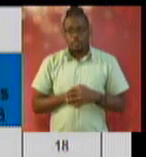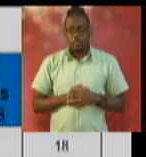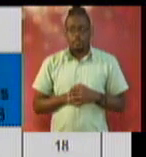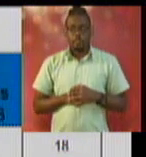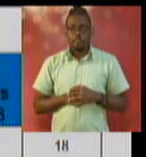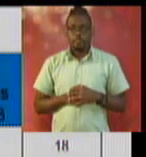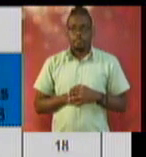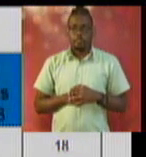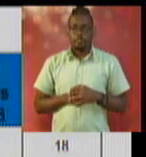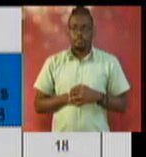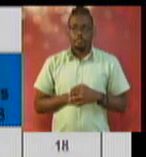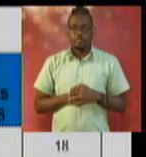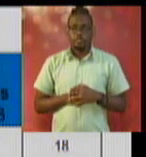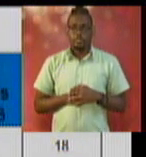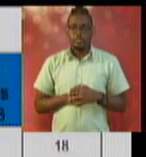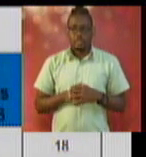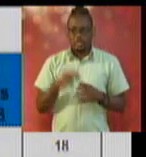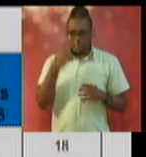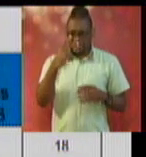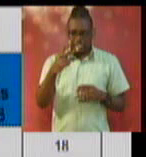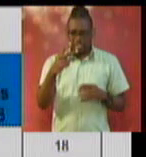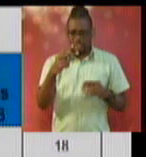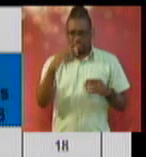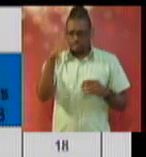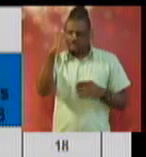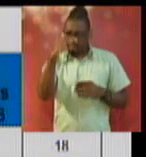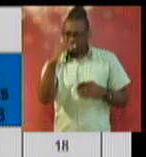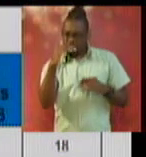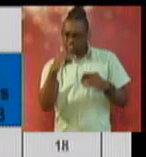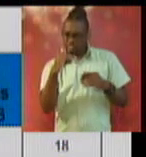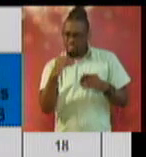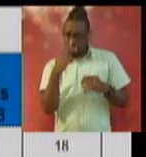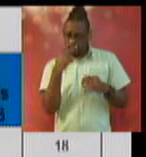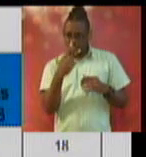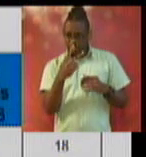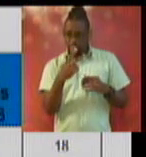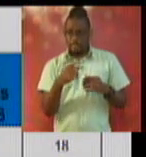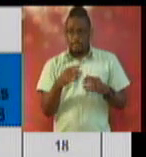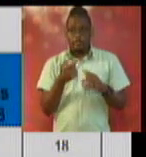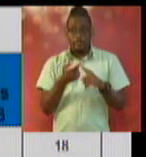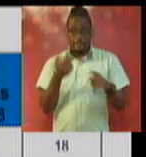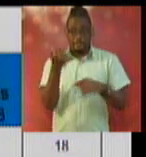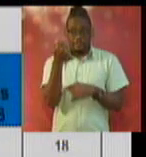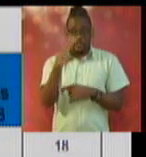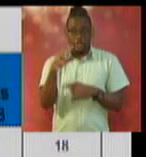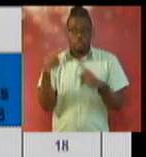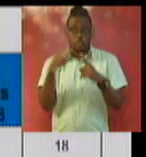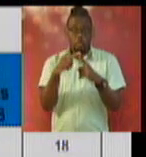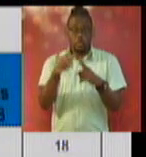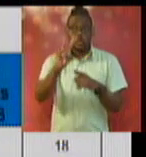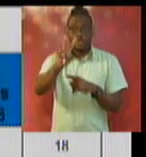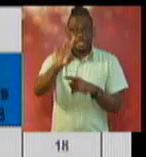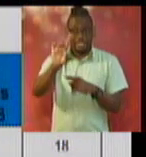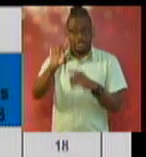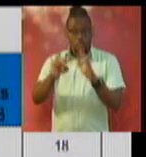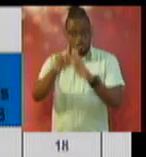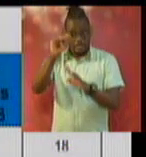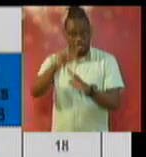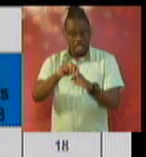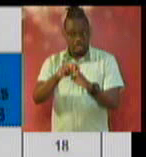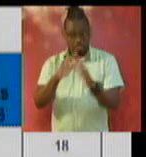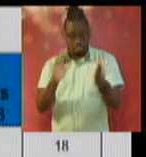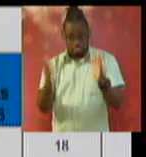Indicators mentioned there was an increase during the second period, which is the 15th to the 28th of November, when compared to the first period, the 1st to the